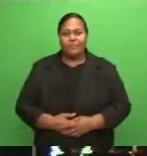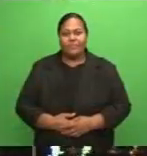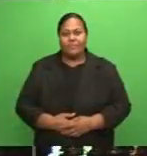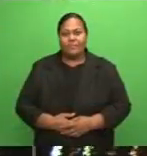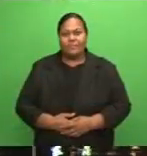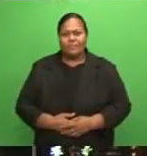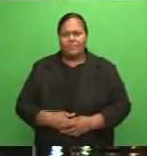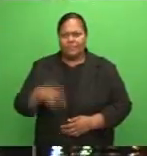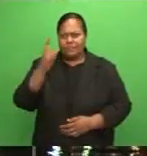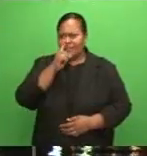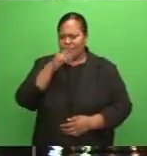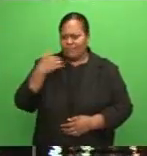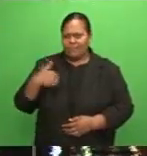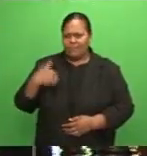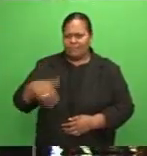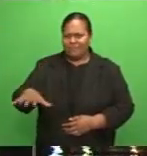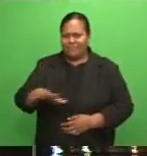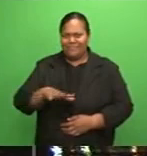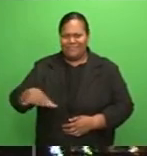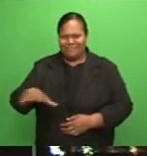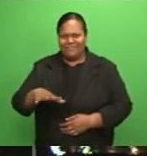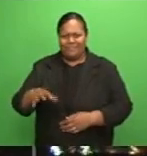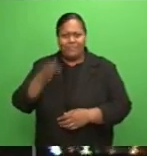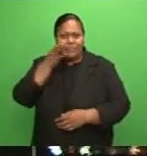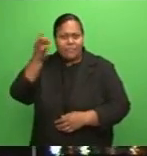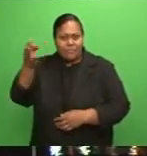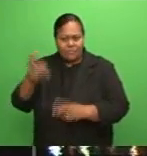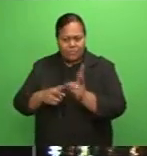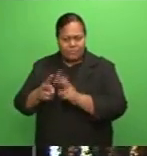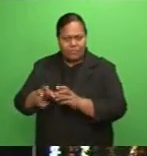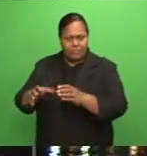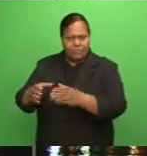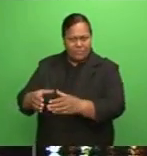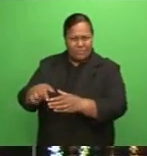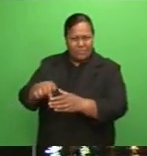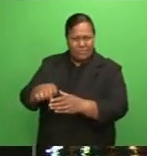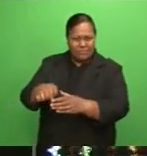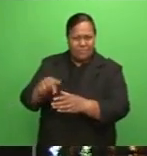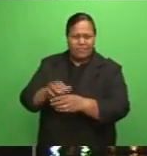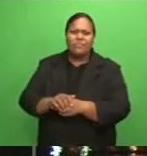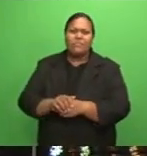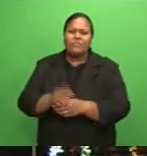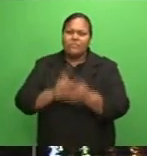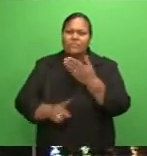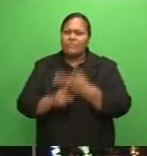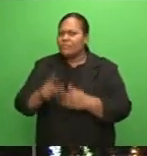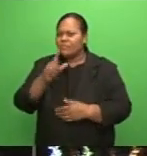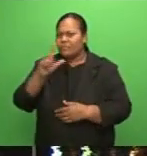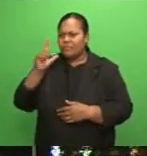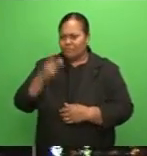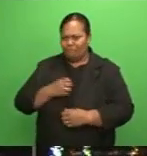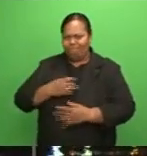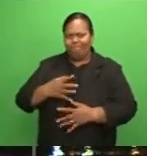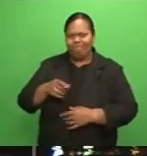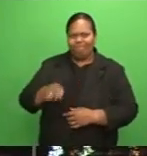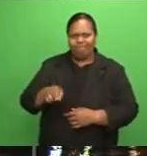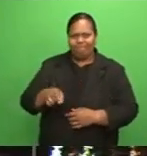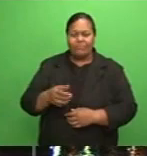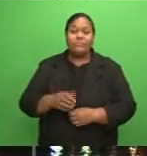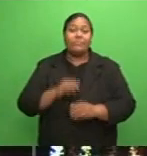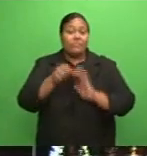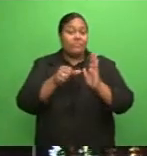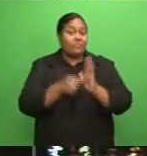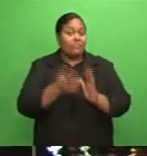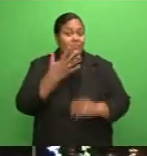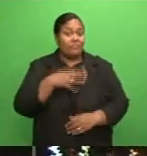The residents of Kambisi and Singatoka are still coming to terms with the tragic incident that occurred yesterday in the area. A 53-year-old man